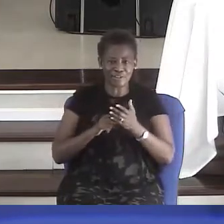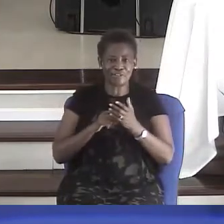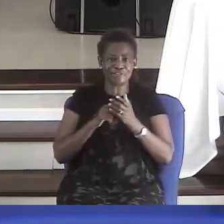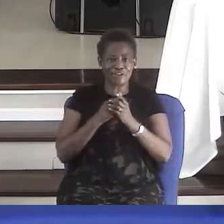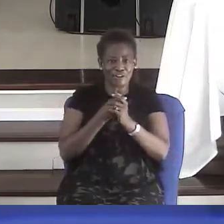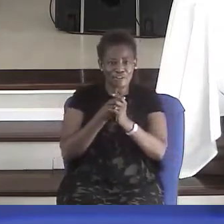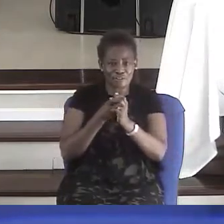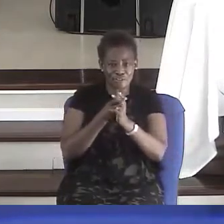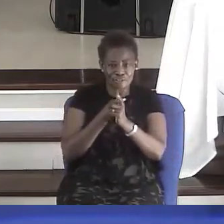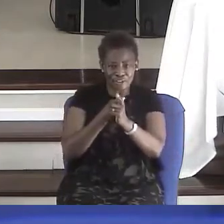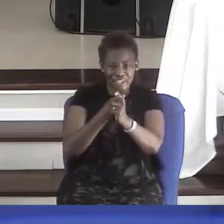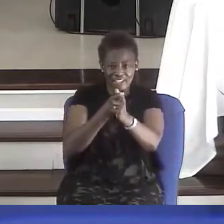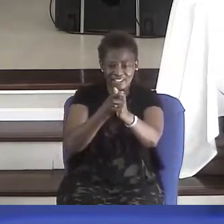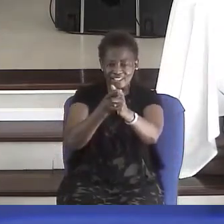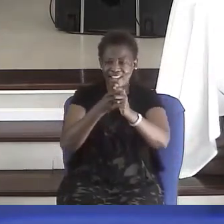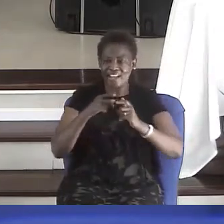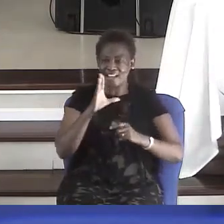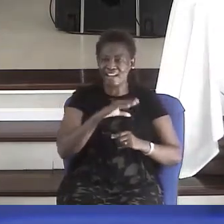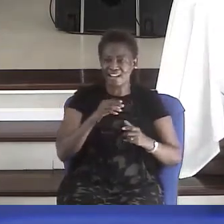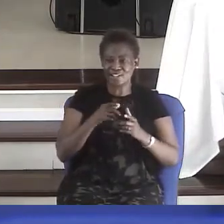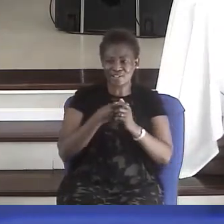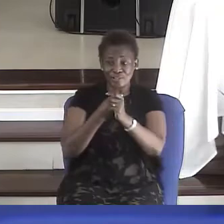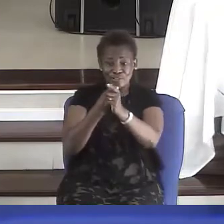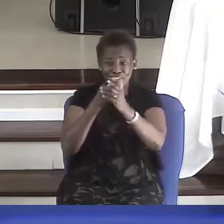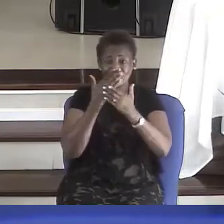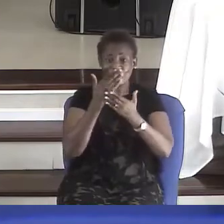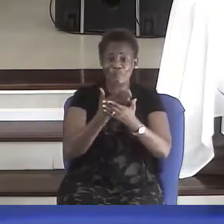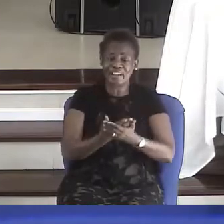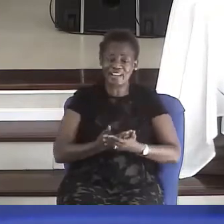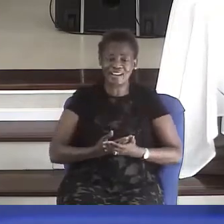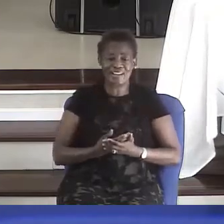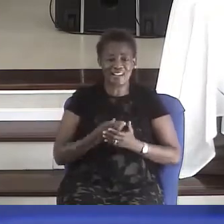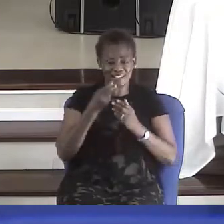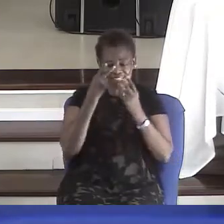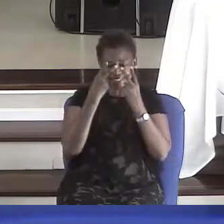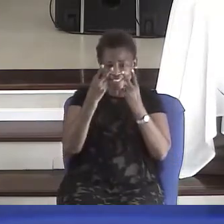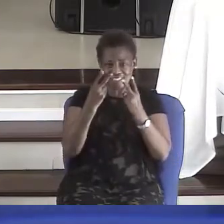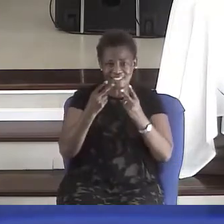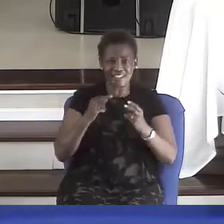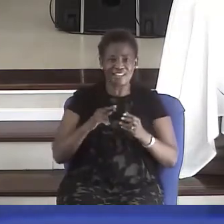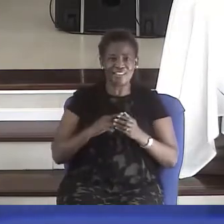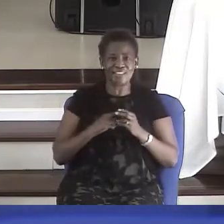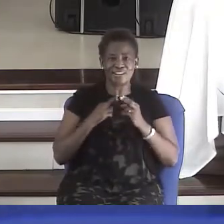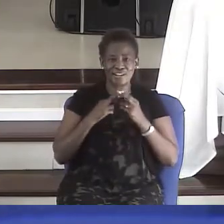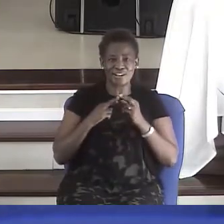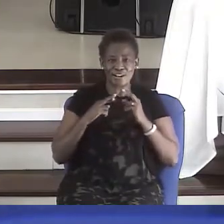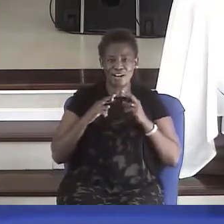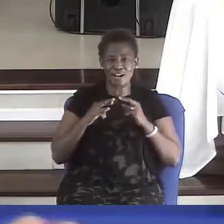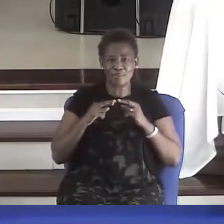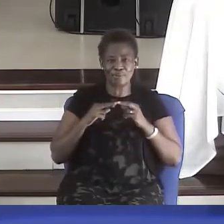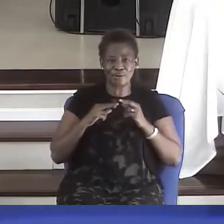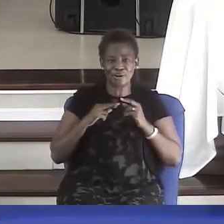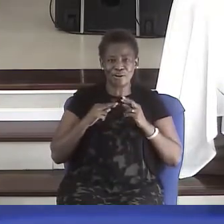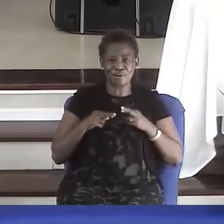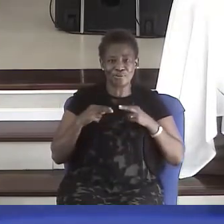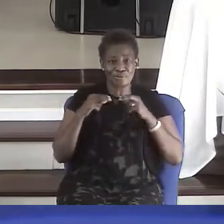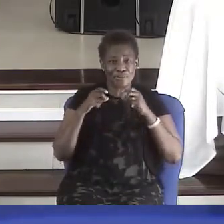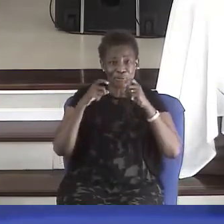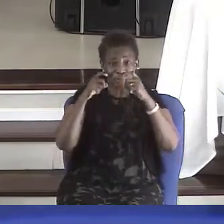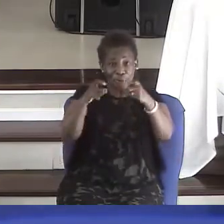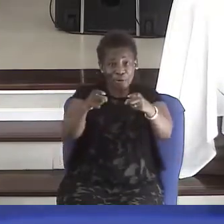seen the element of reward in place for you, because it's not in